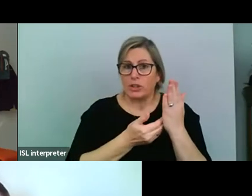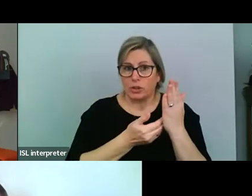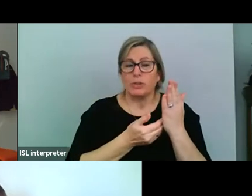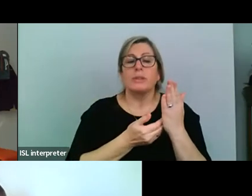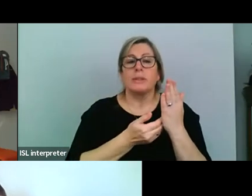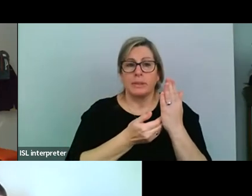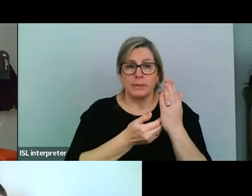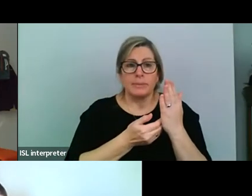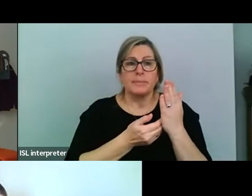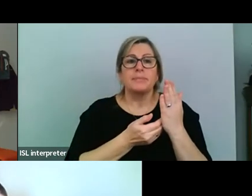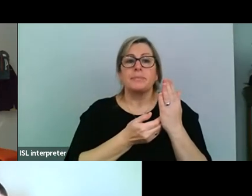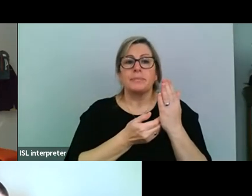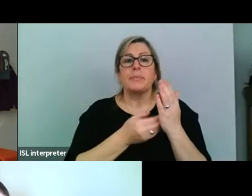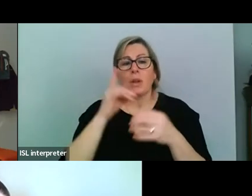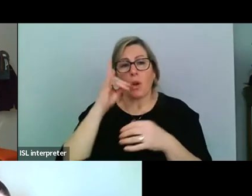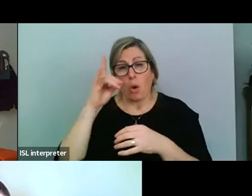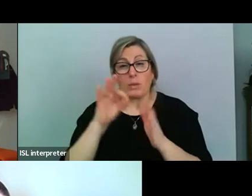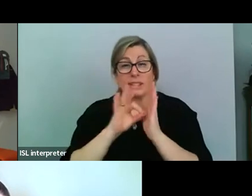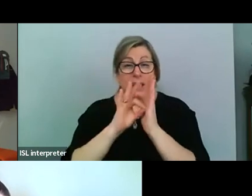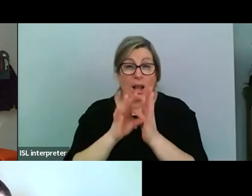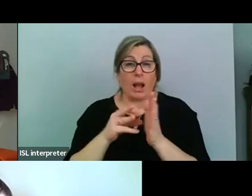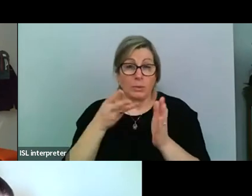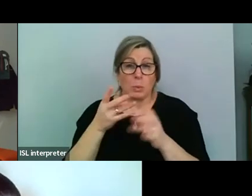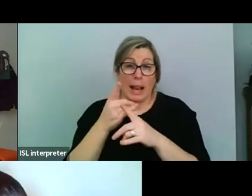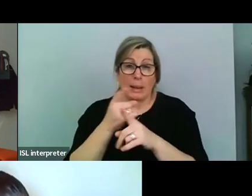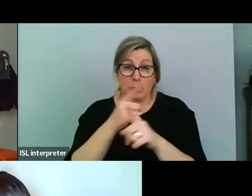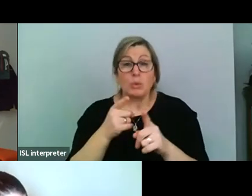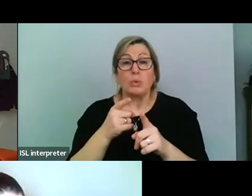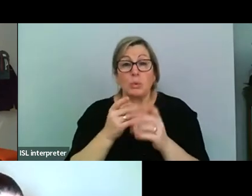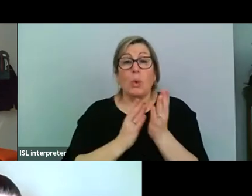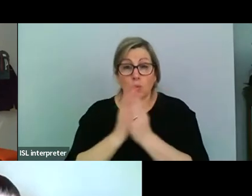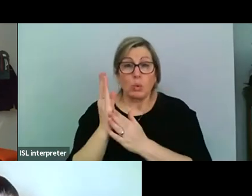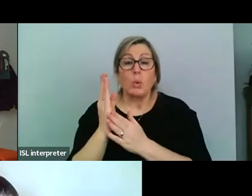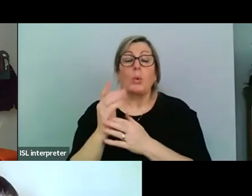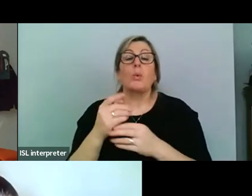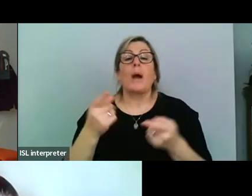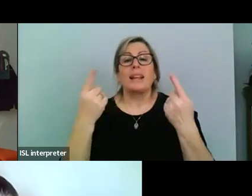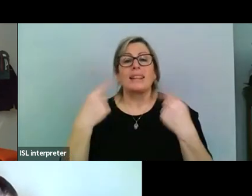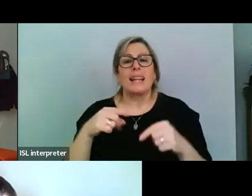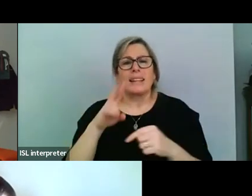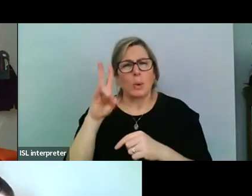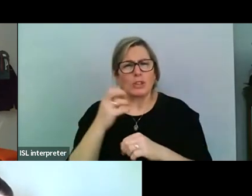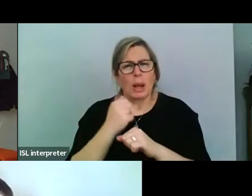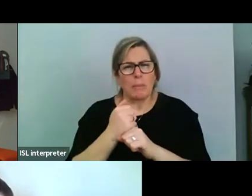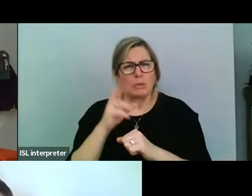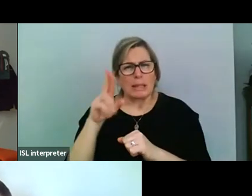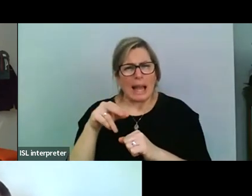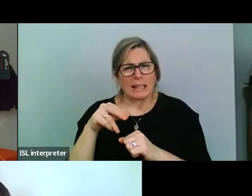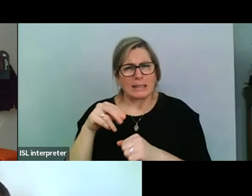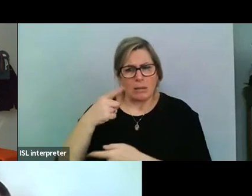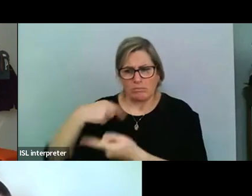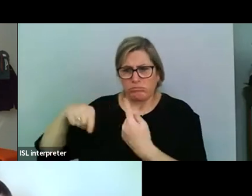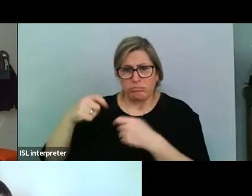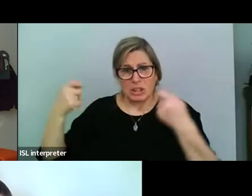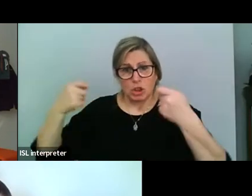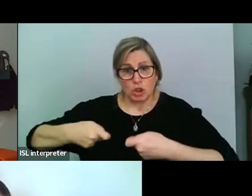and you know, hopefully the guide has helped with that. And then on the question on having multiple signatories, you can